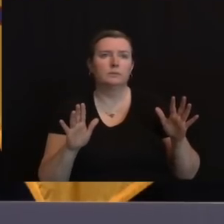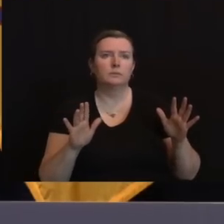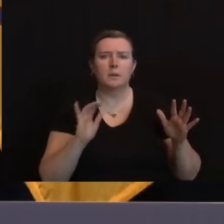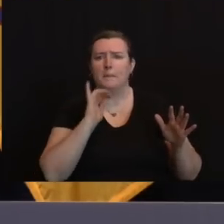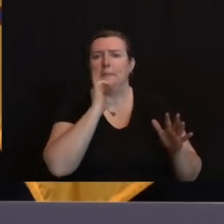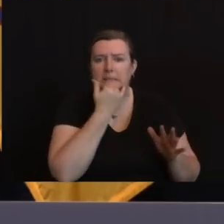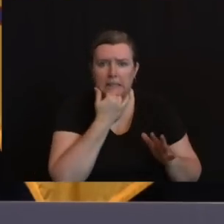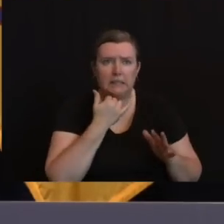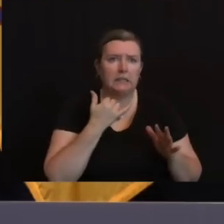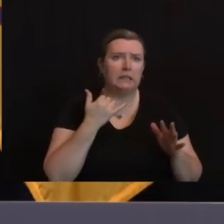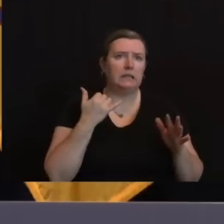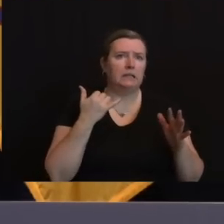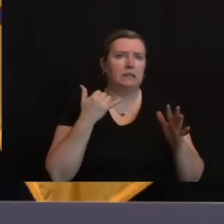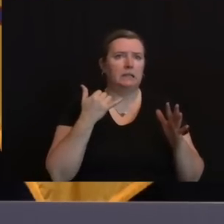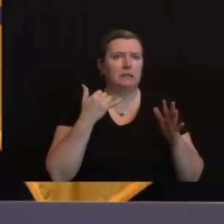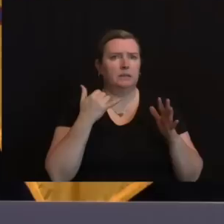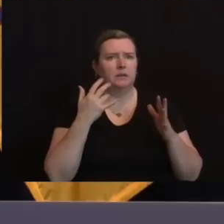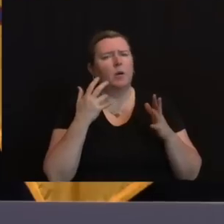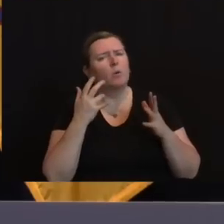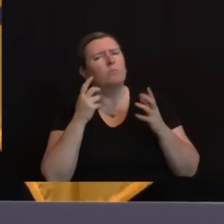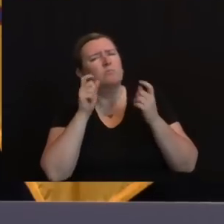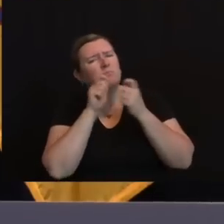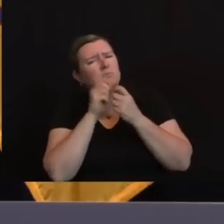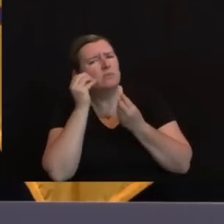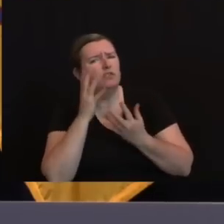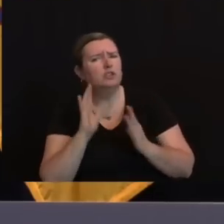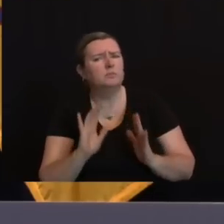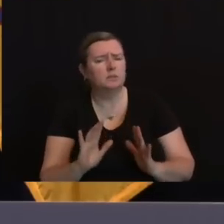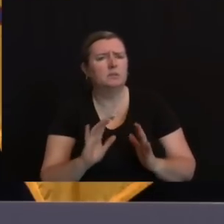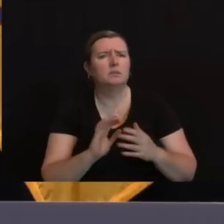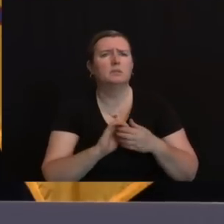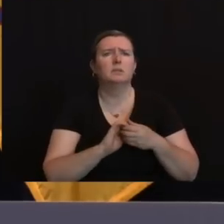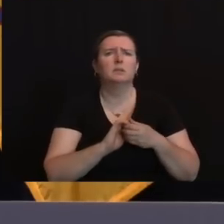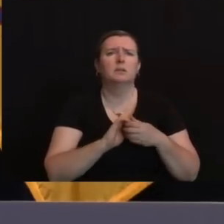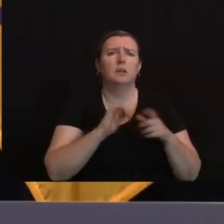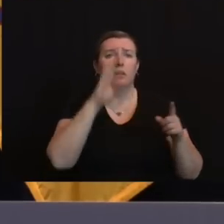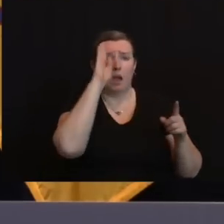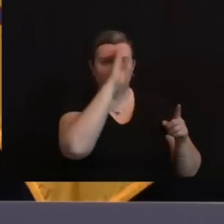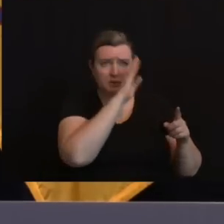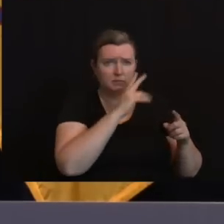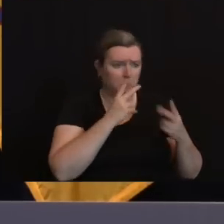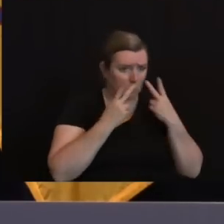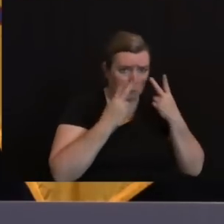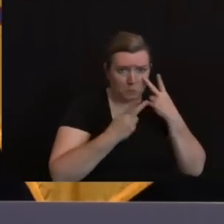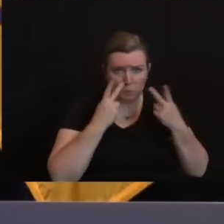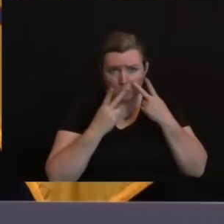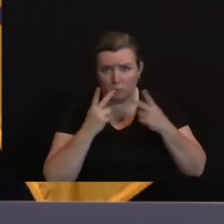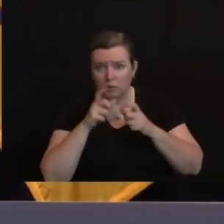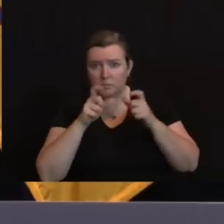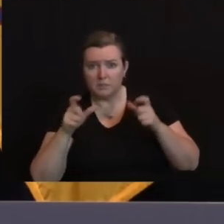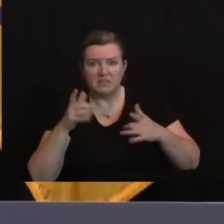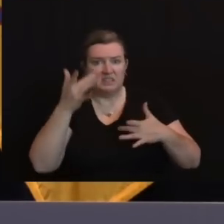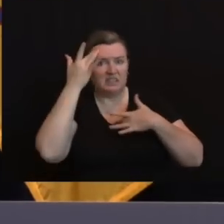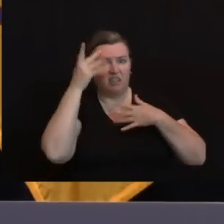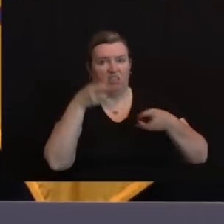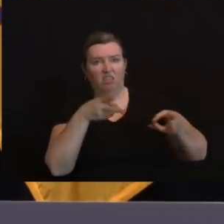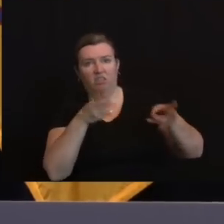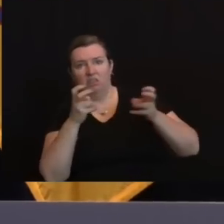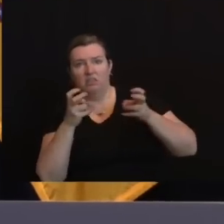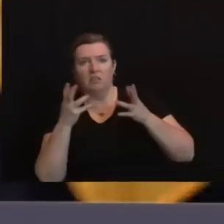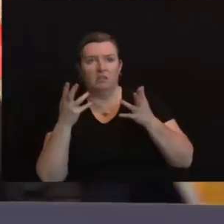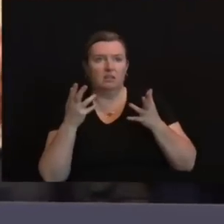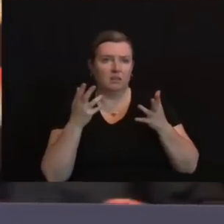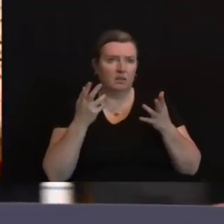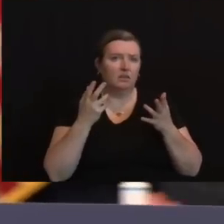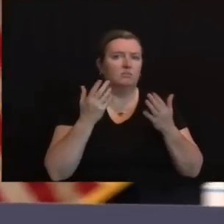the devastating impacts of this virus as close as anyone. That's my answer. Judy, you want to add a more? Yeah,